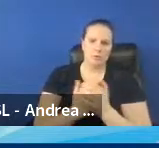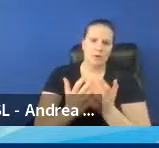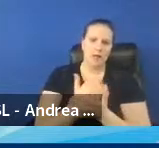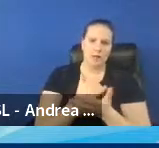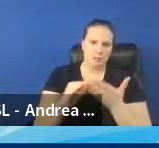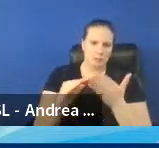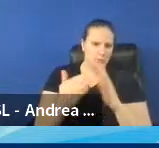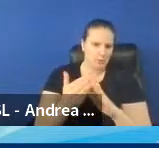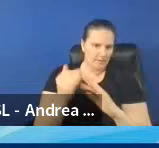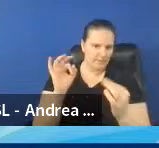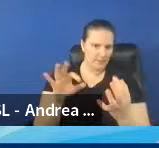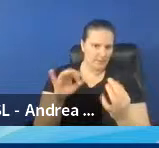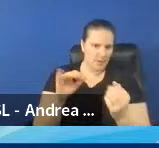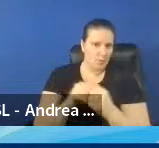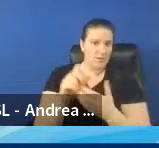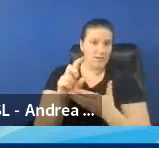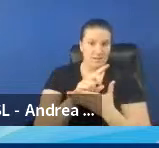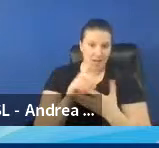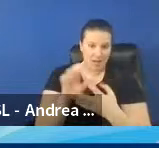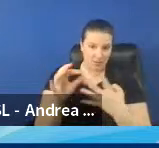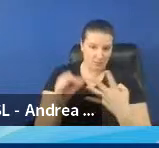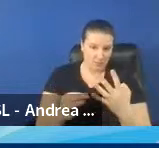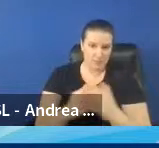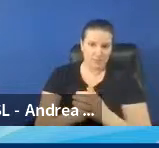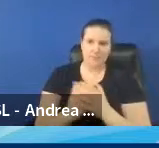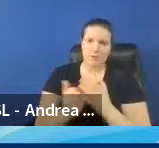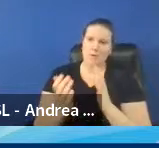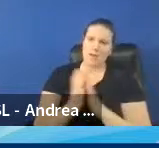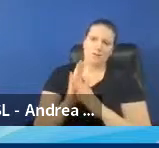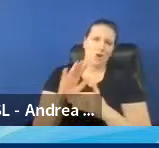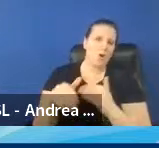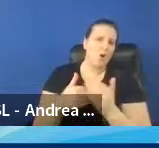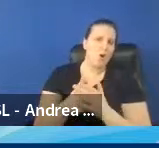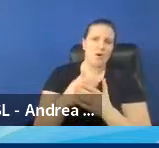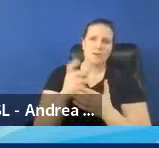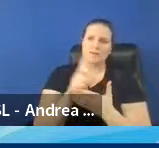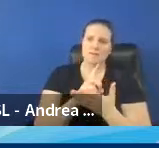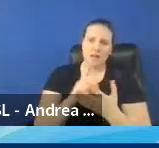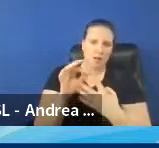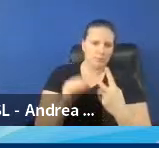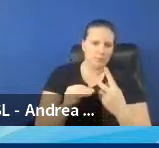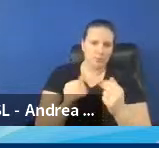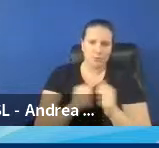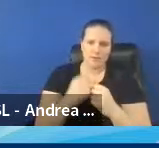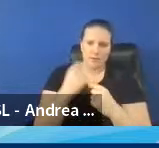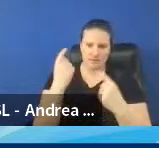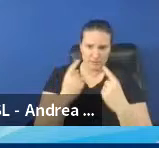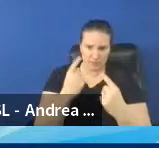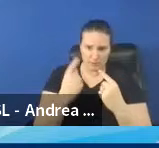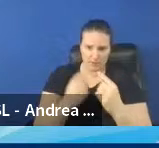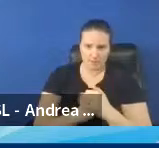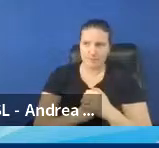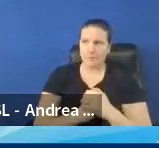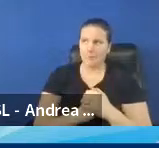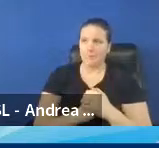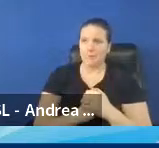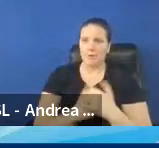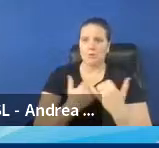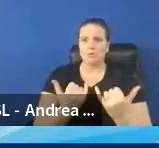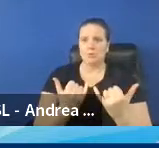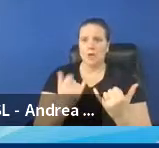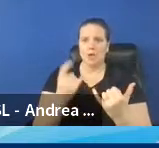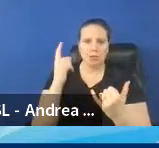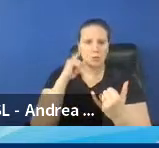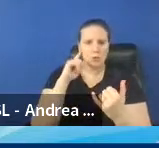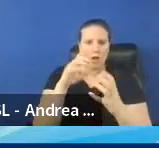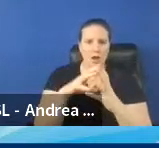community feedback on the design options. So we asked about all of the design options under consideration. Today, you've heard a lot about the